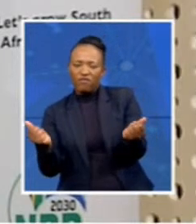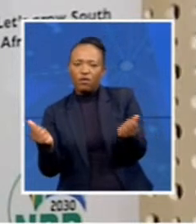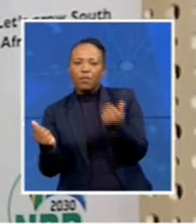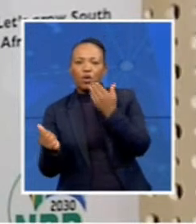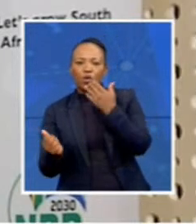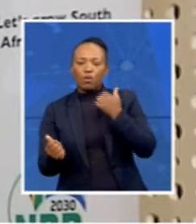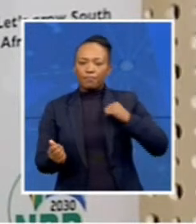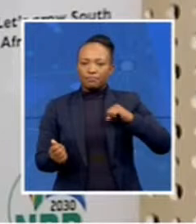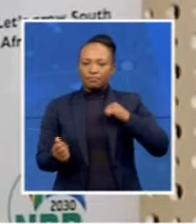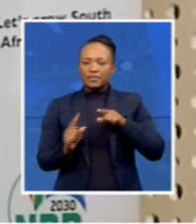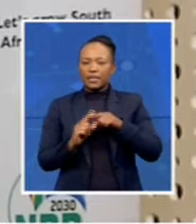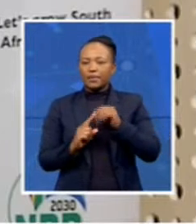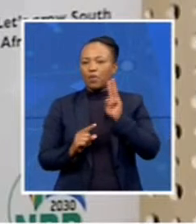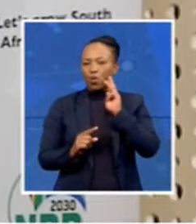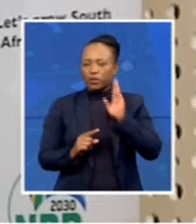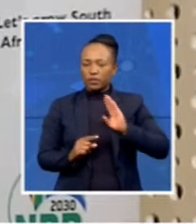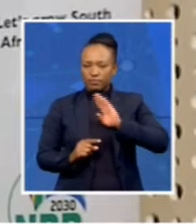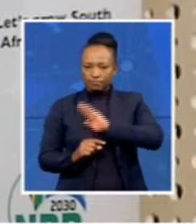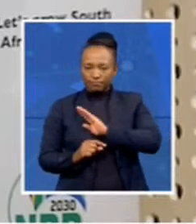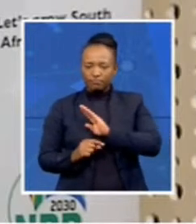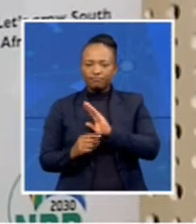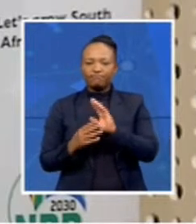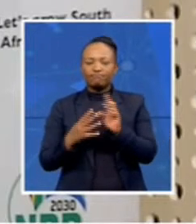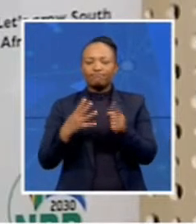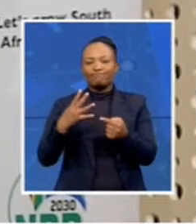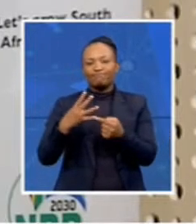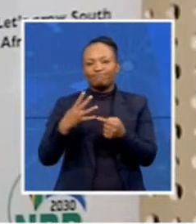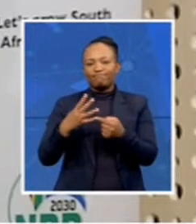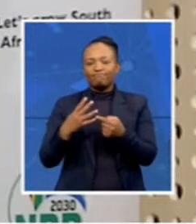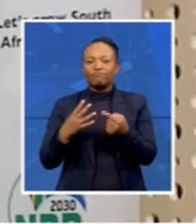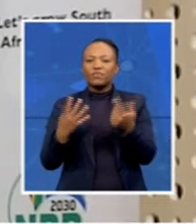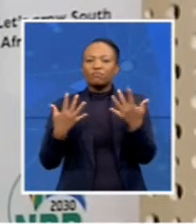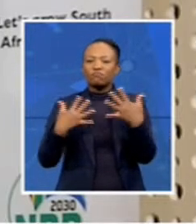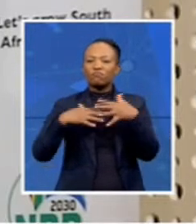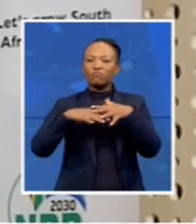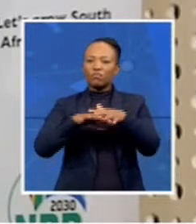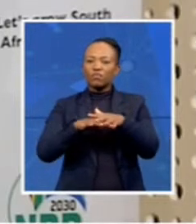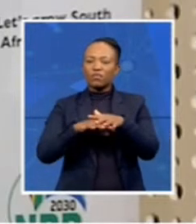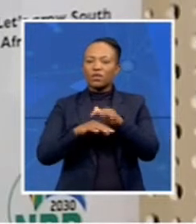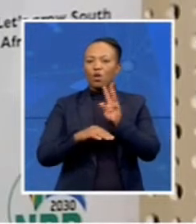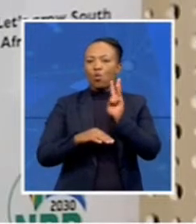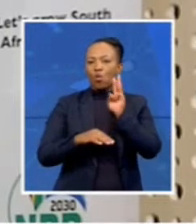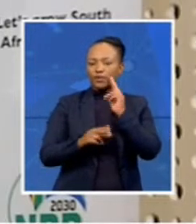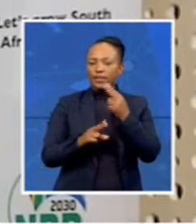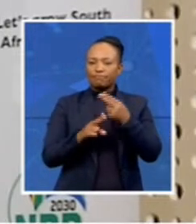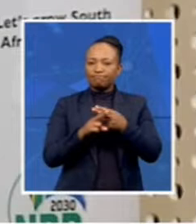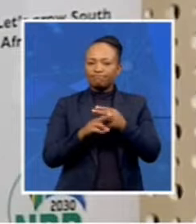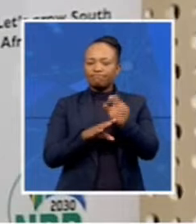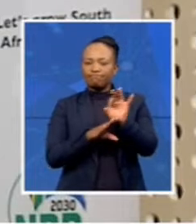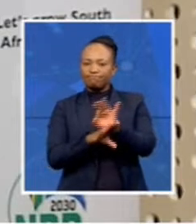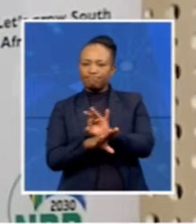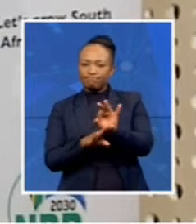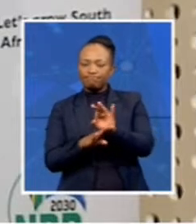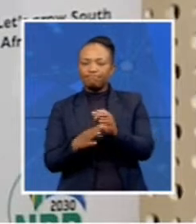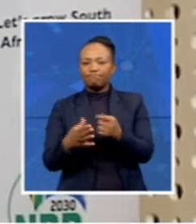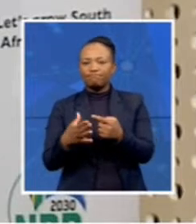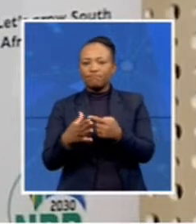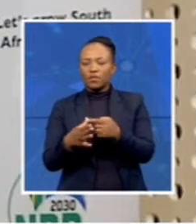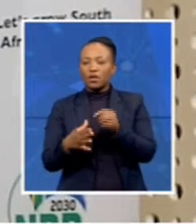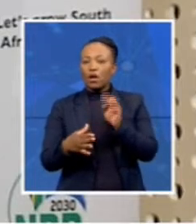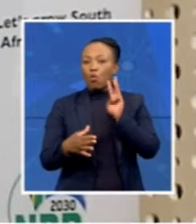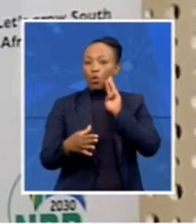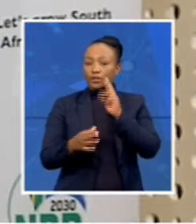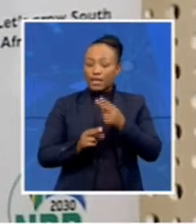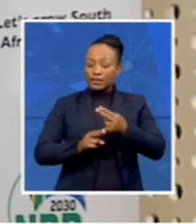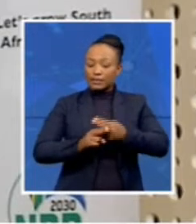integrated sanitation plan. Fifth theme was water and sanitation infrastructure. Number 6